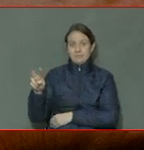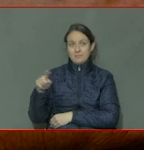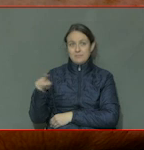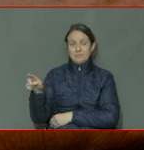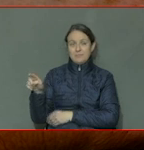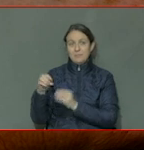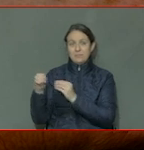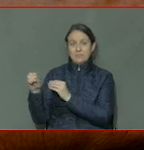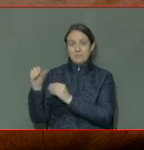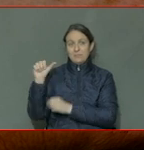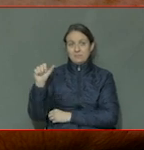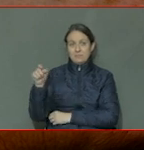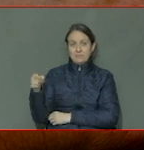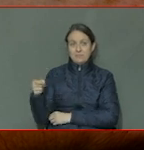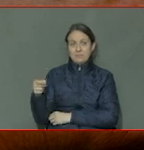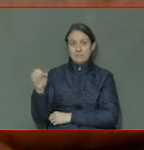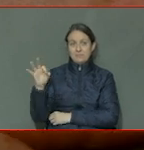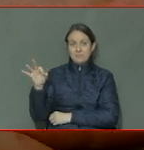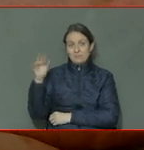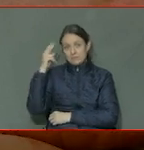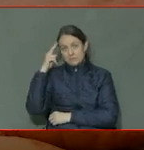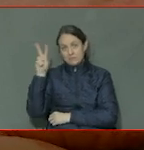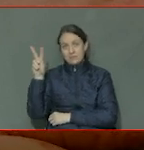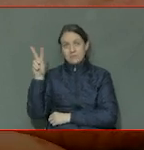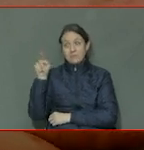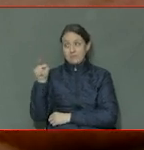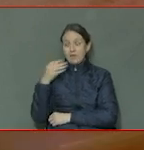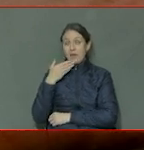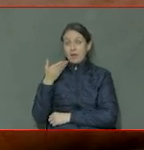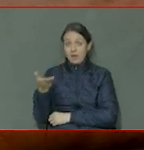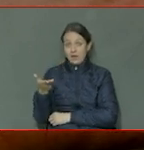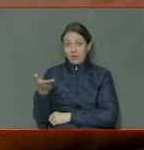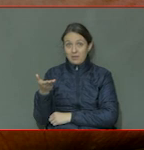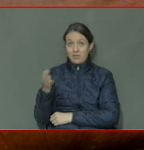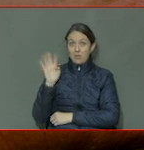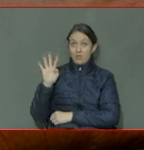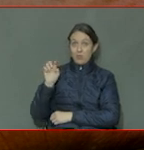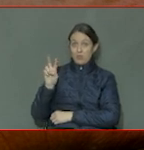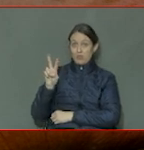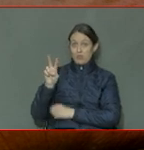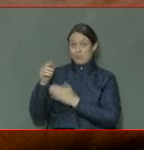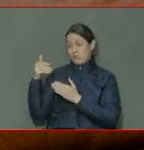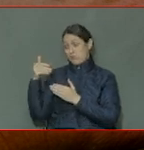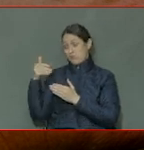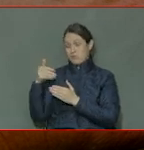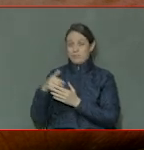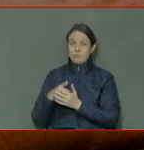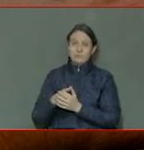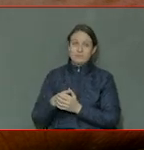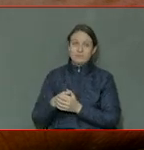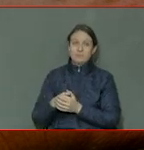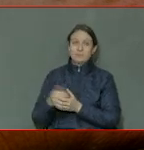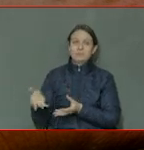at 6.3 squared. That was the answer of 4.2 that I'm having now. And now I